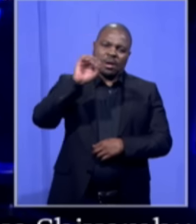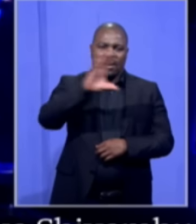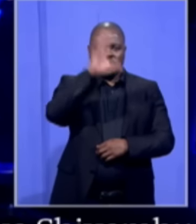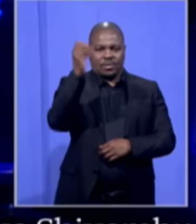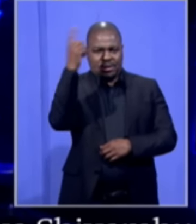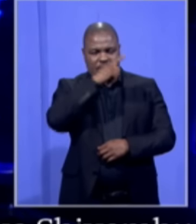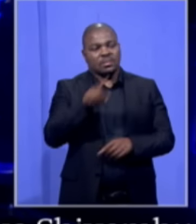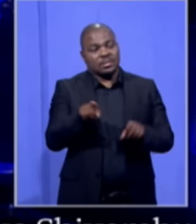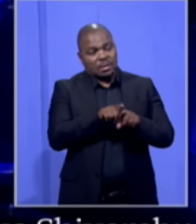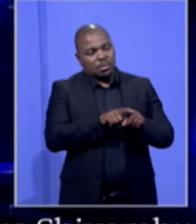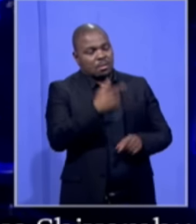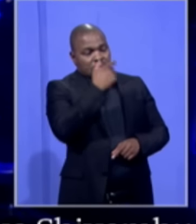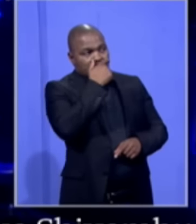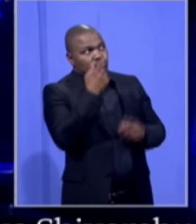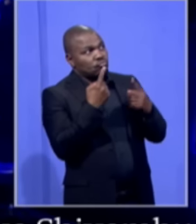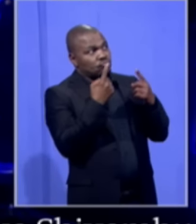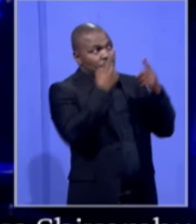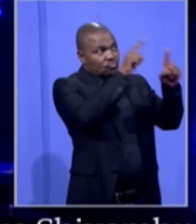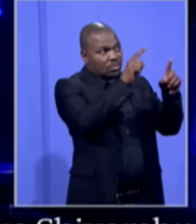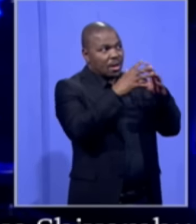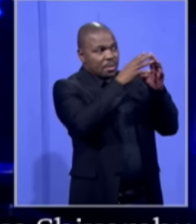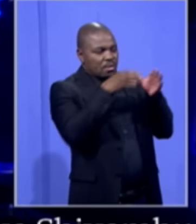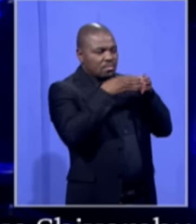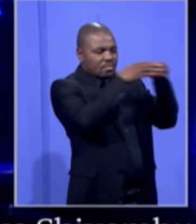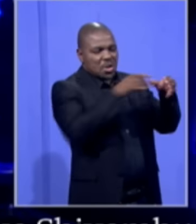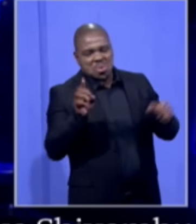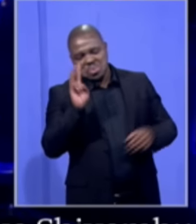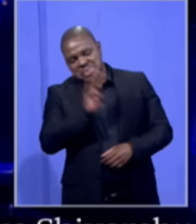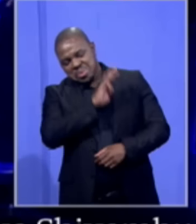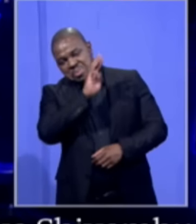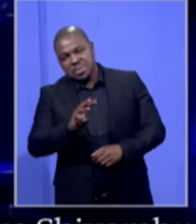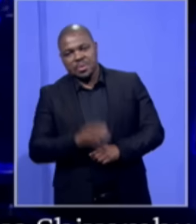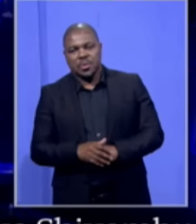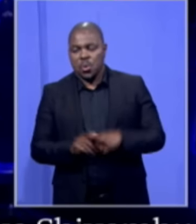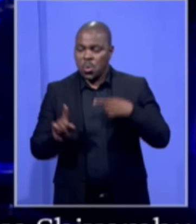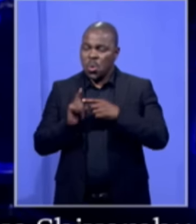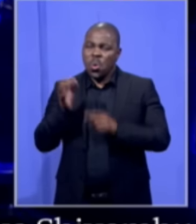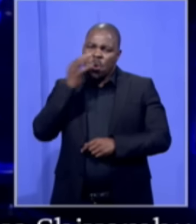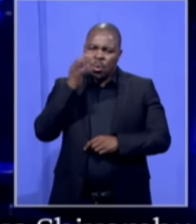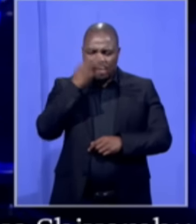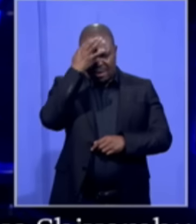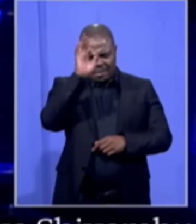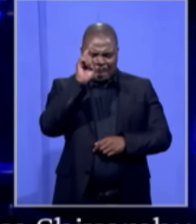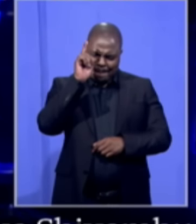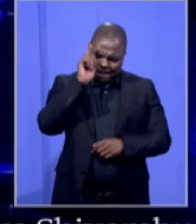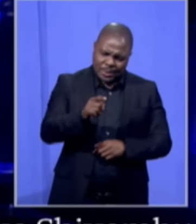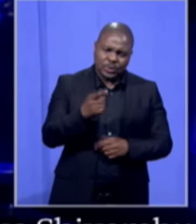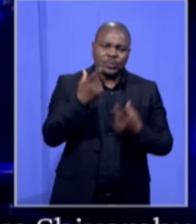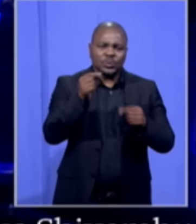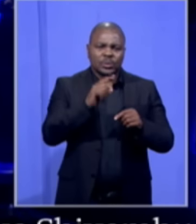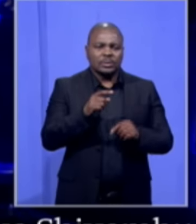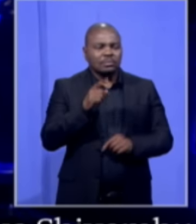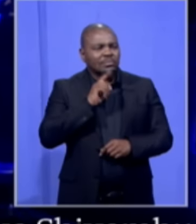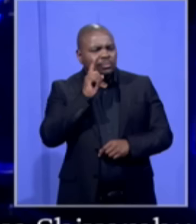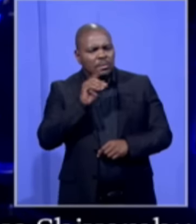ga moporesidente Cyril Ramaphosa le kemedi ya gagwe kwa Amerika. Shivambu a re puso e ne e tshwanetse go tsaya tsia bokgoni